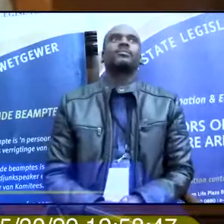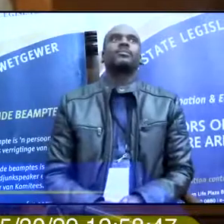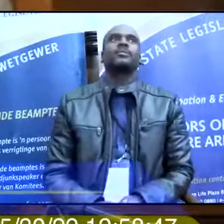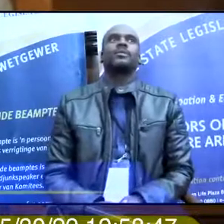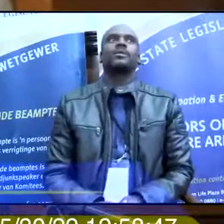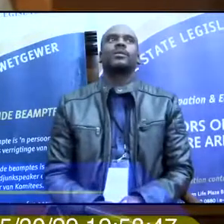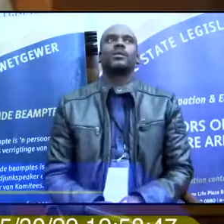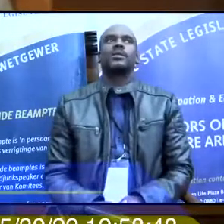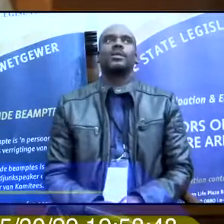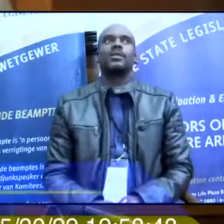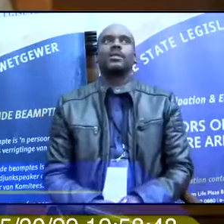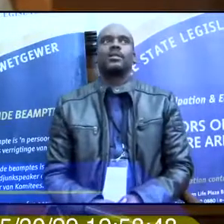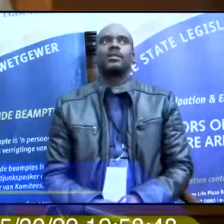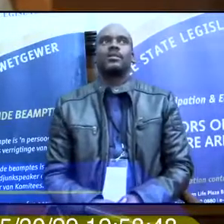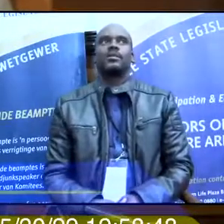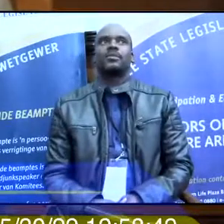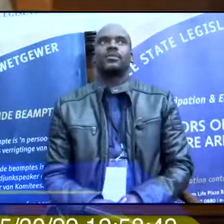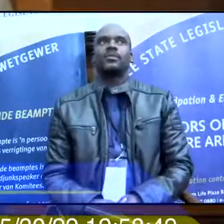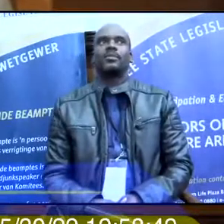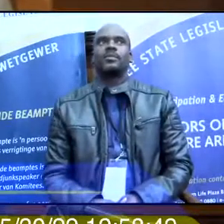and the mayor is quiet